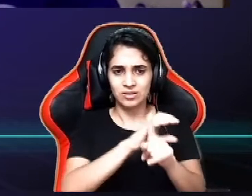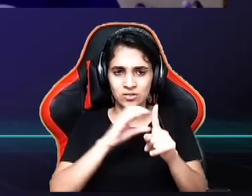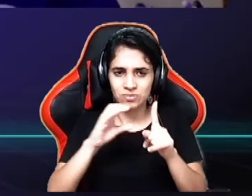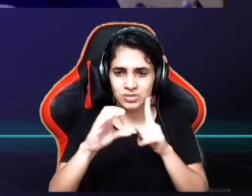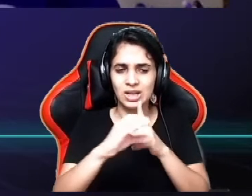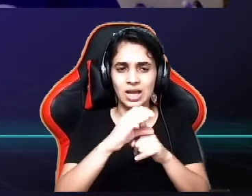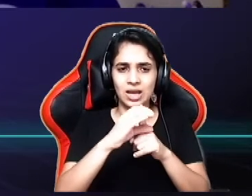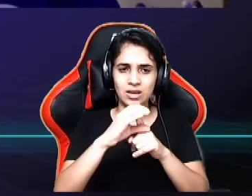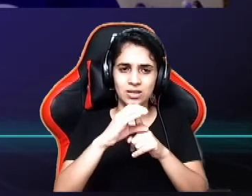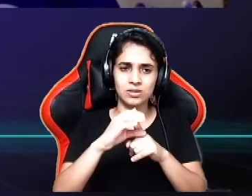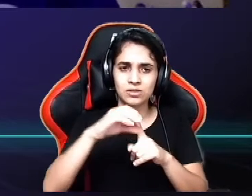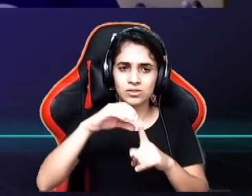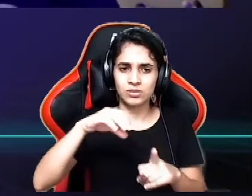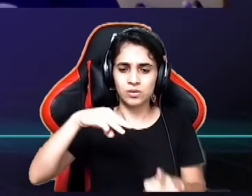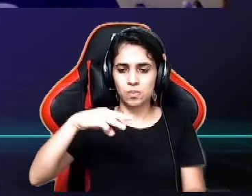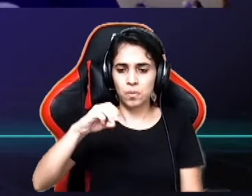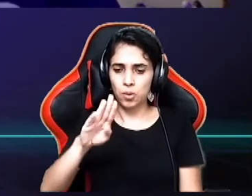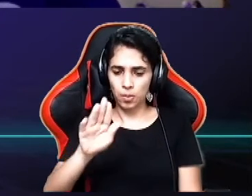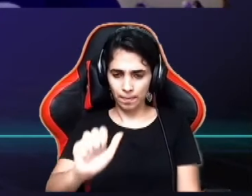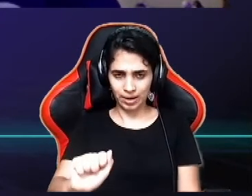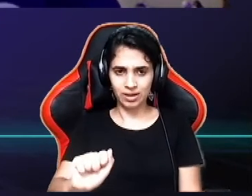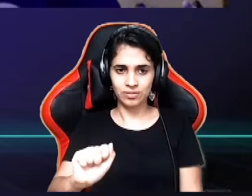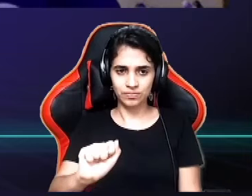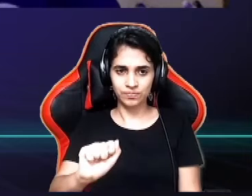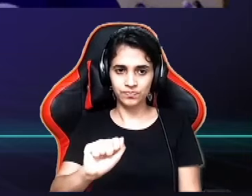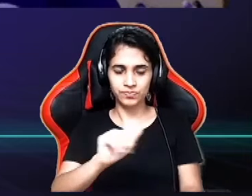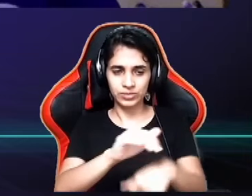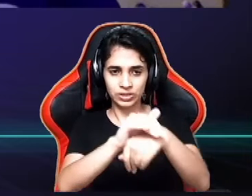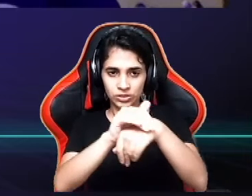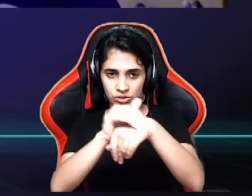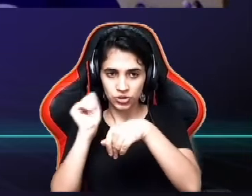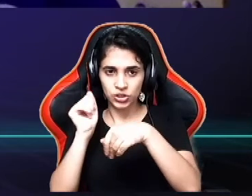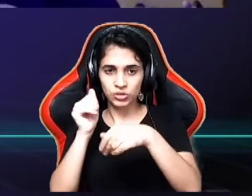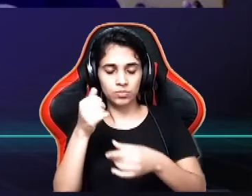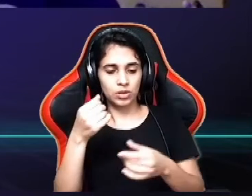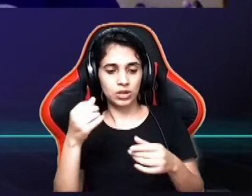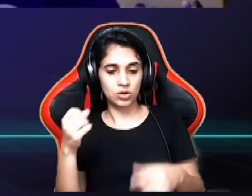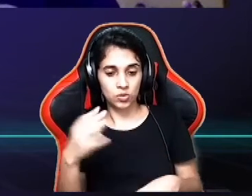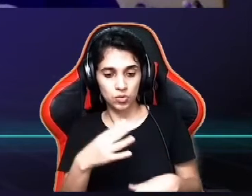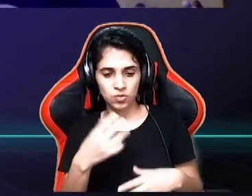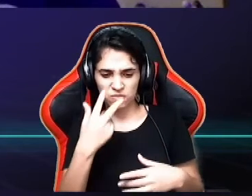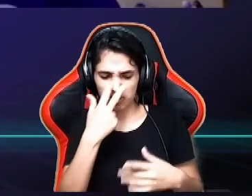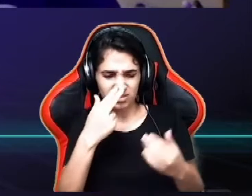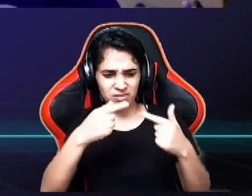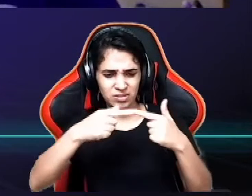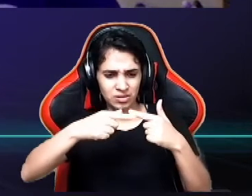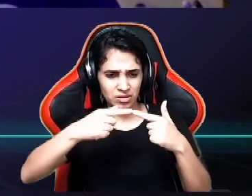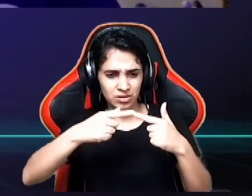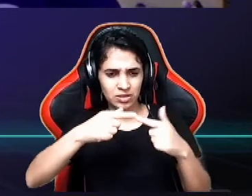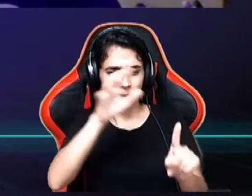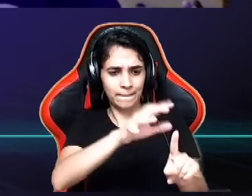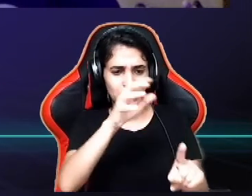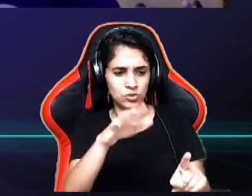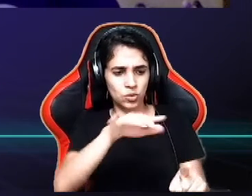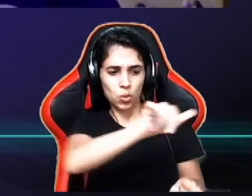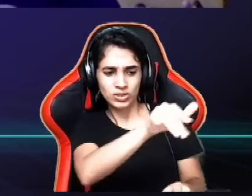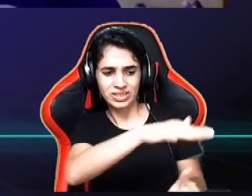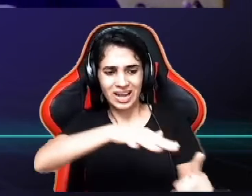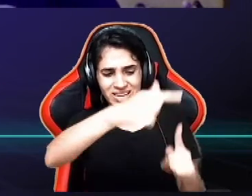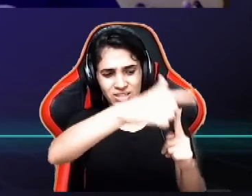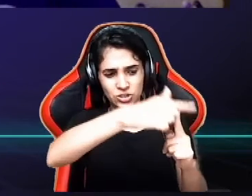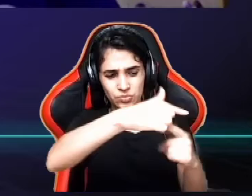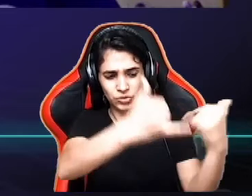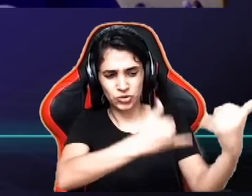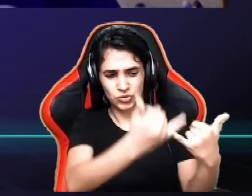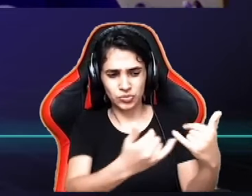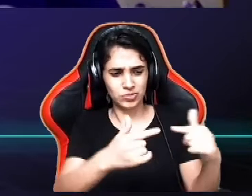a super niche community for MOBA and you bring a battle royale promotion that's got nothing to do with it, you can